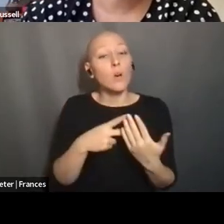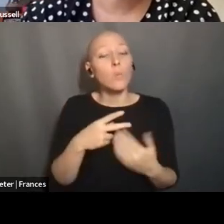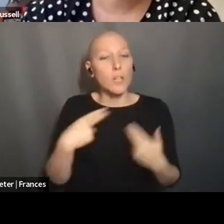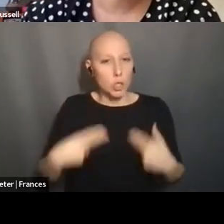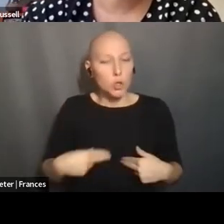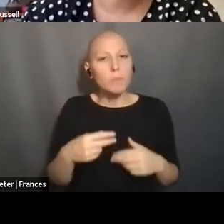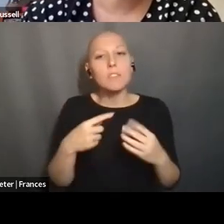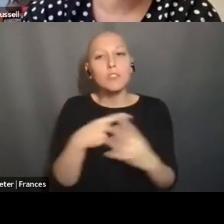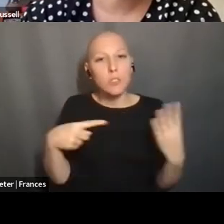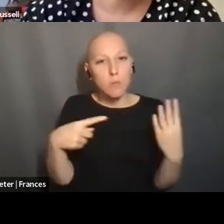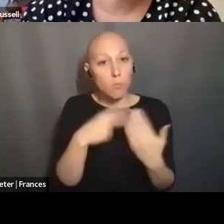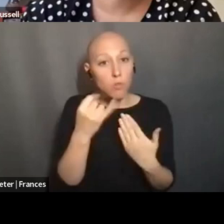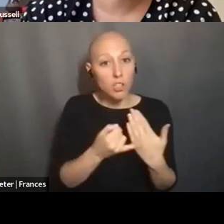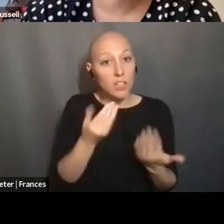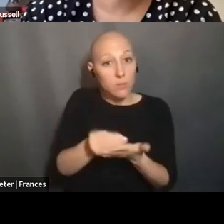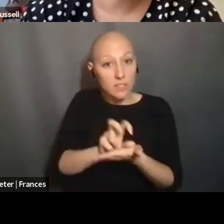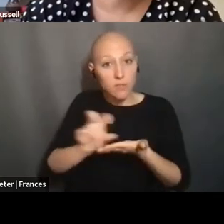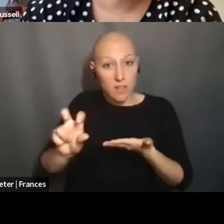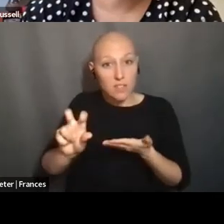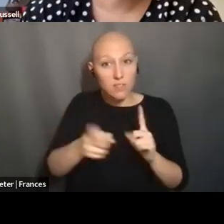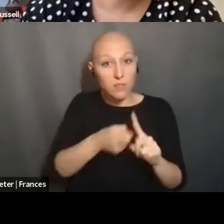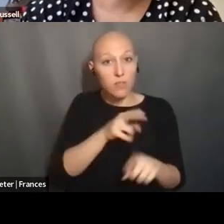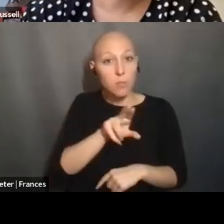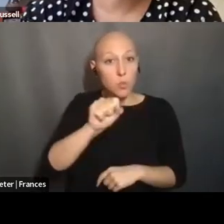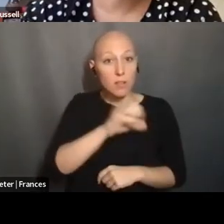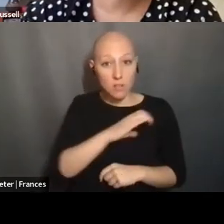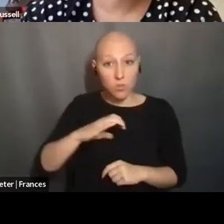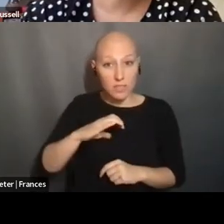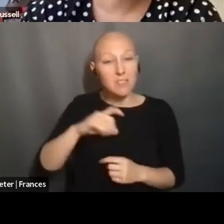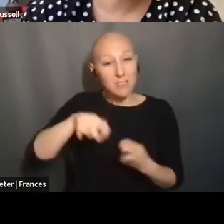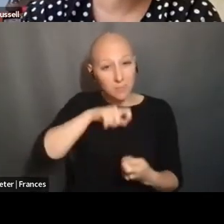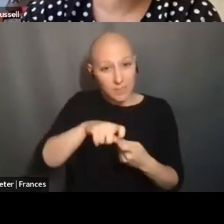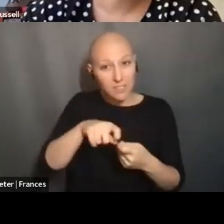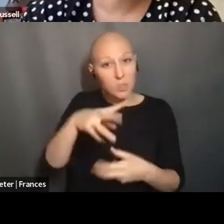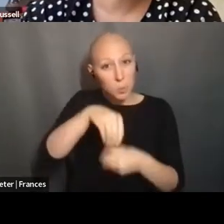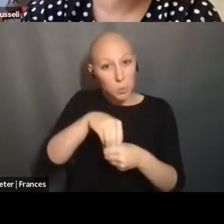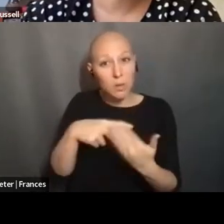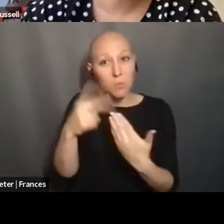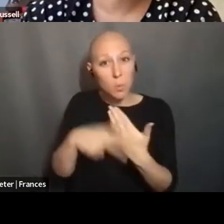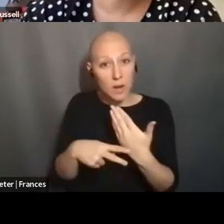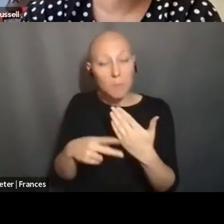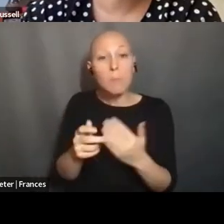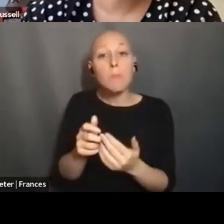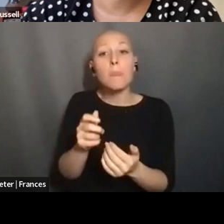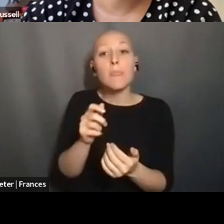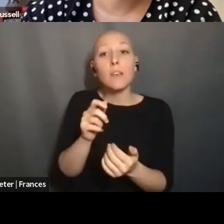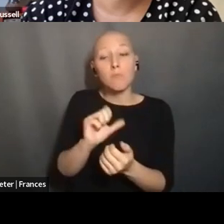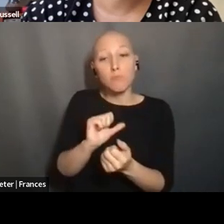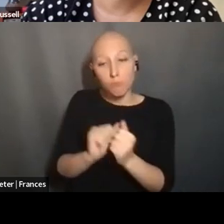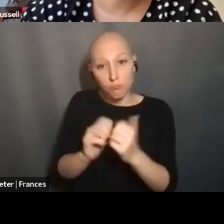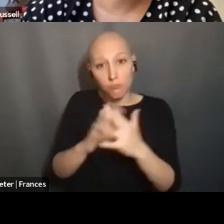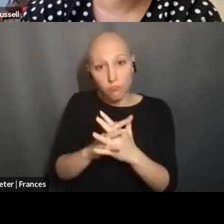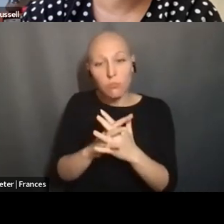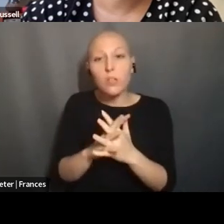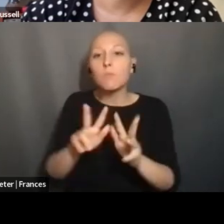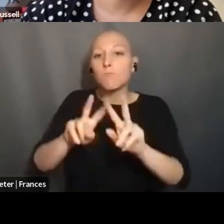Congress, it specifically included a program that was tasked to anticipate and address the implications